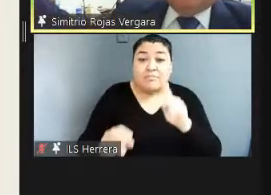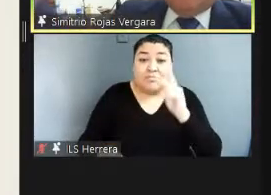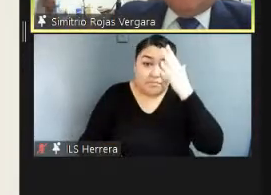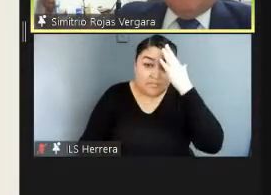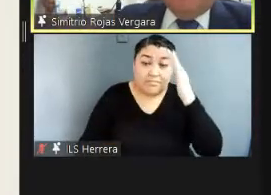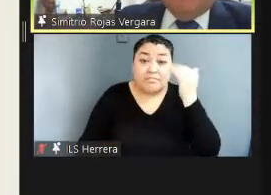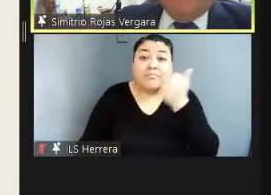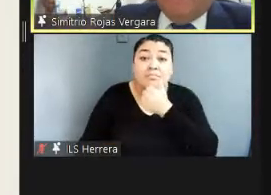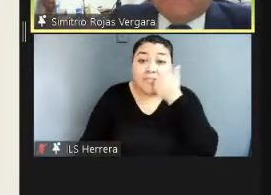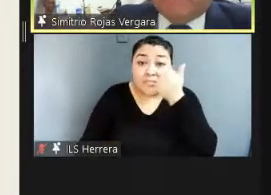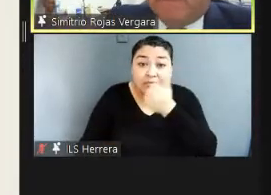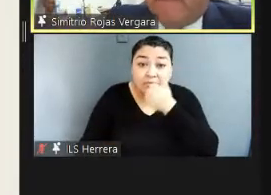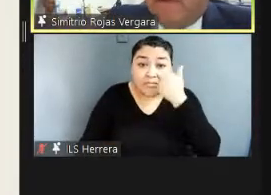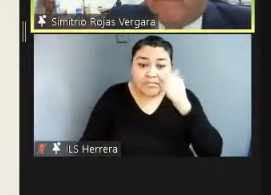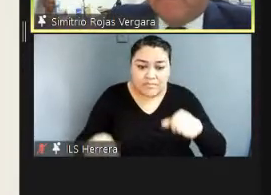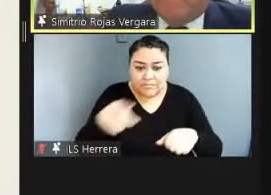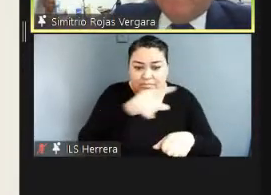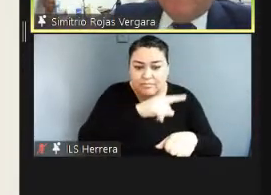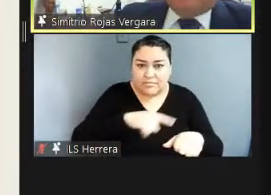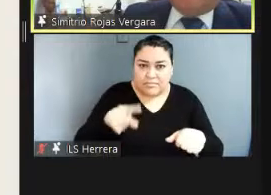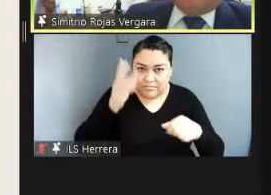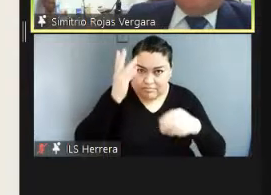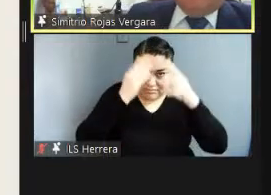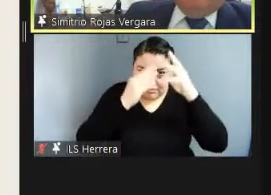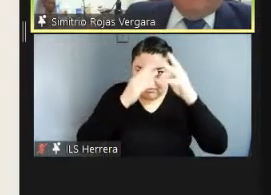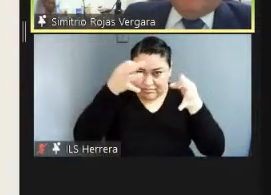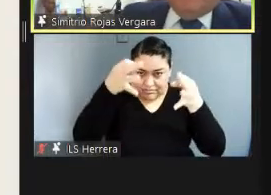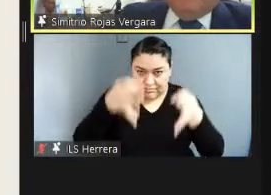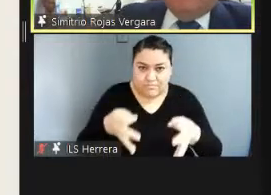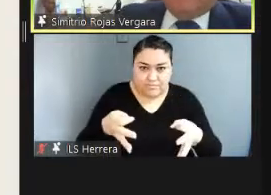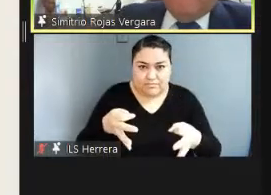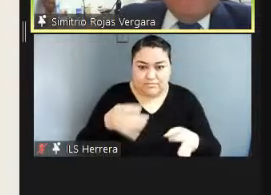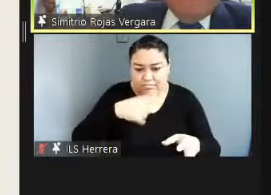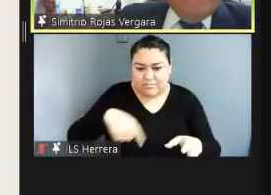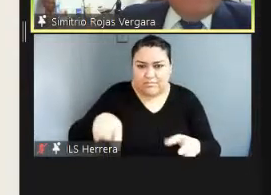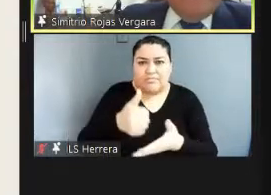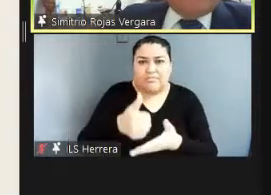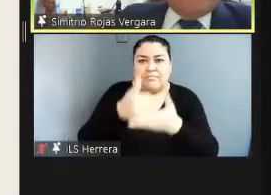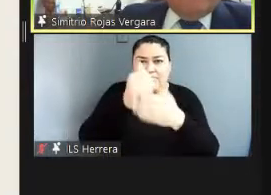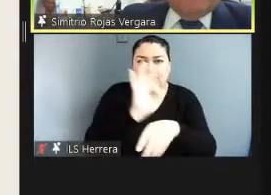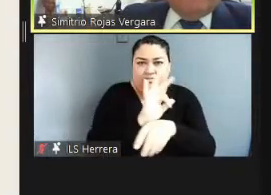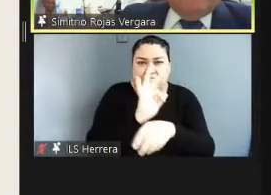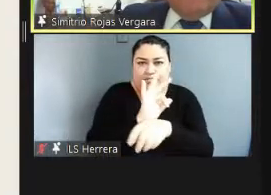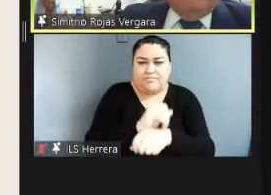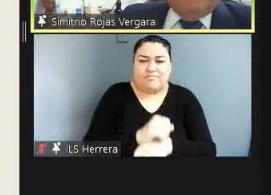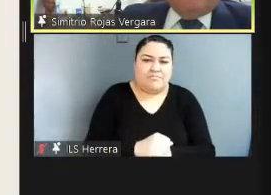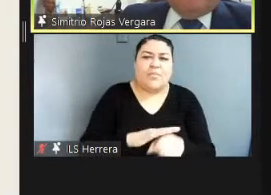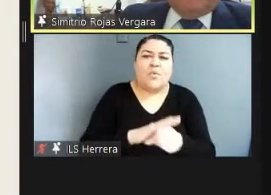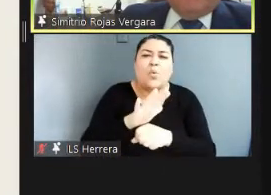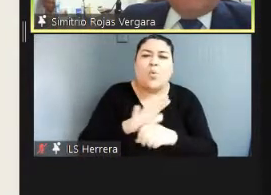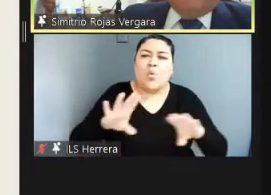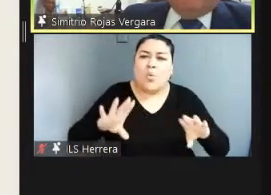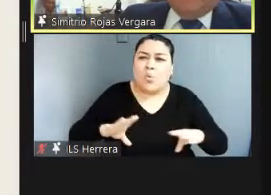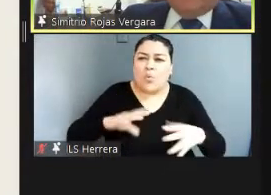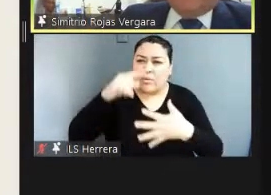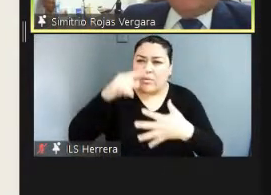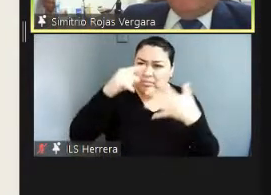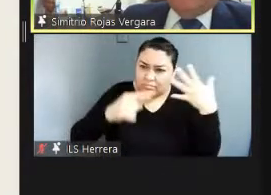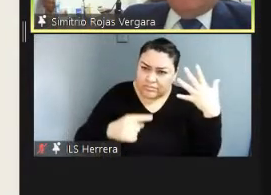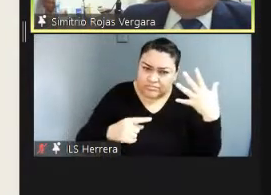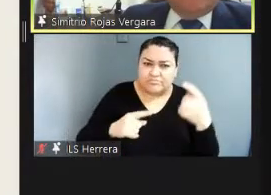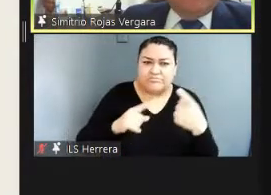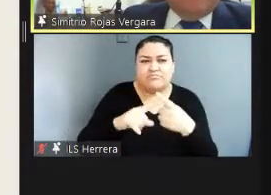also contribute to students when they graduate, they achieve the professional profile that we want to